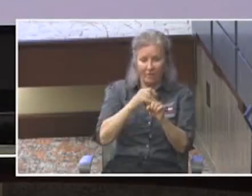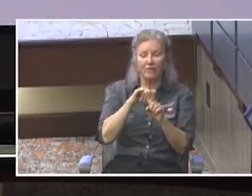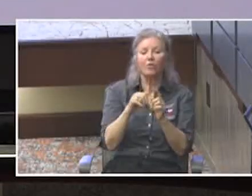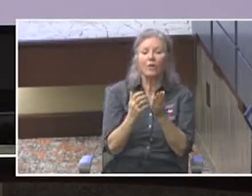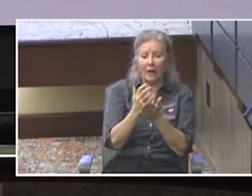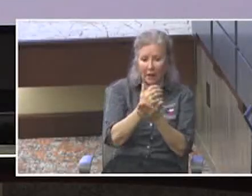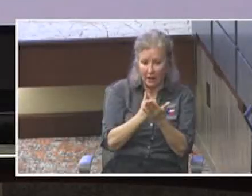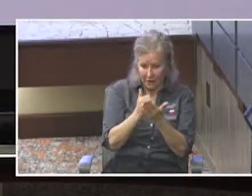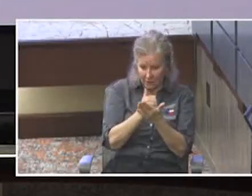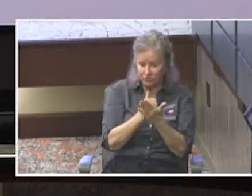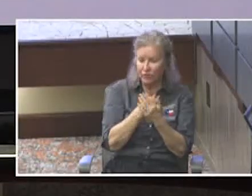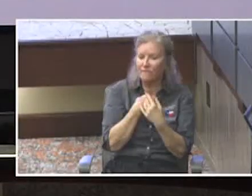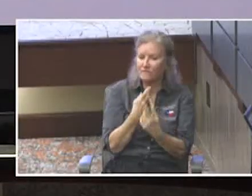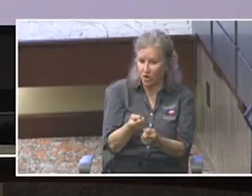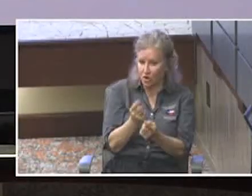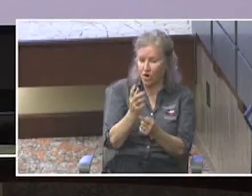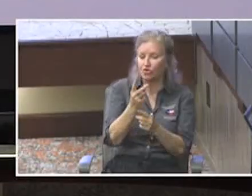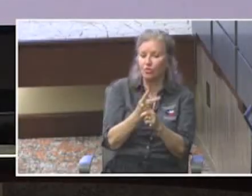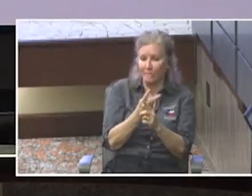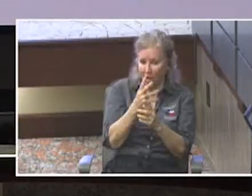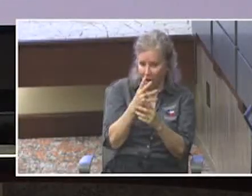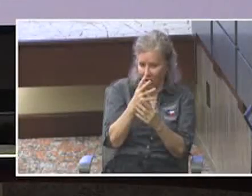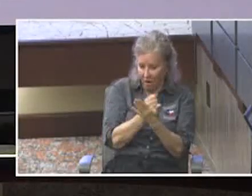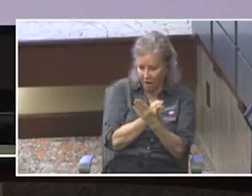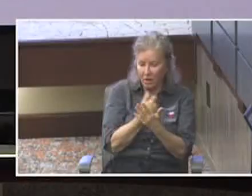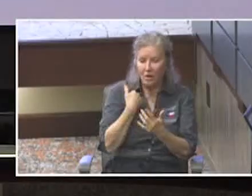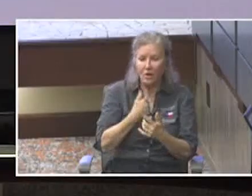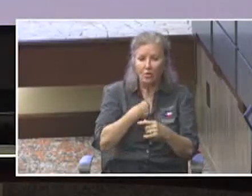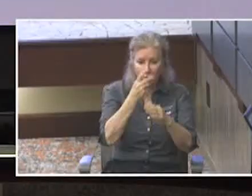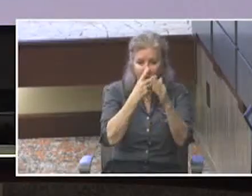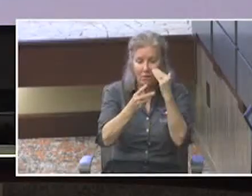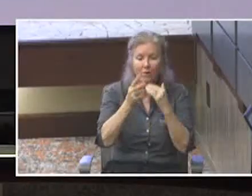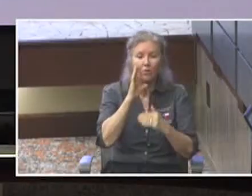in here so far. We're projecting, we've got a